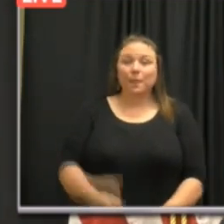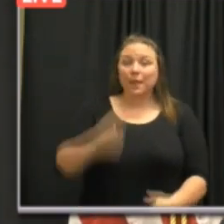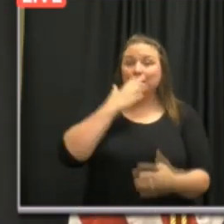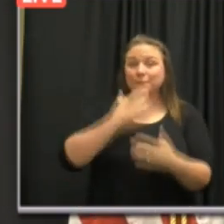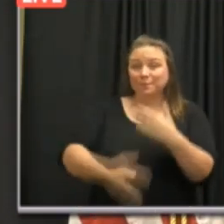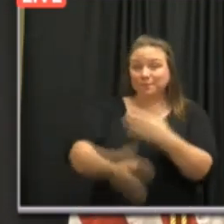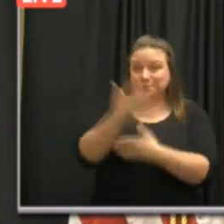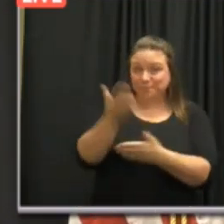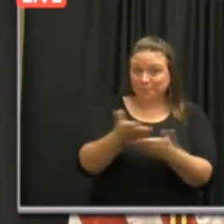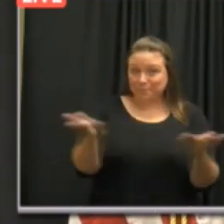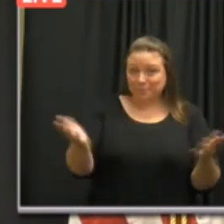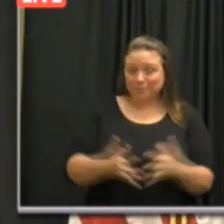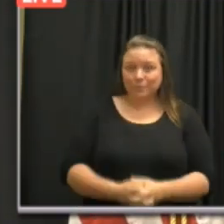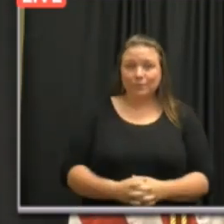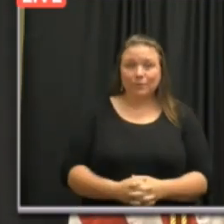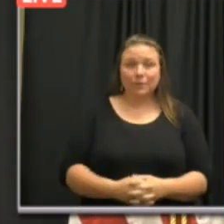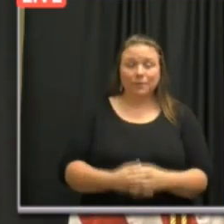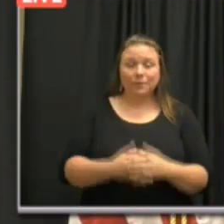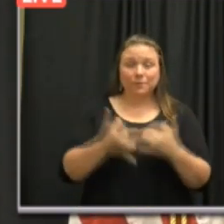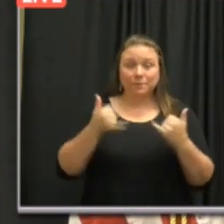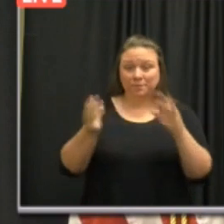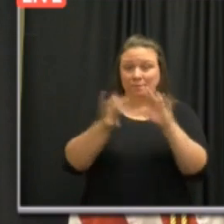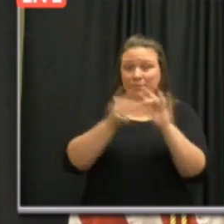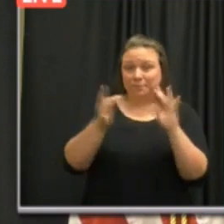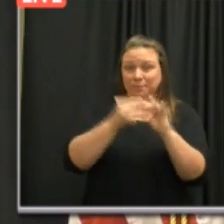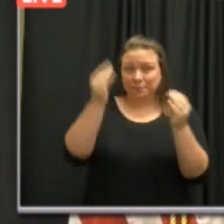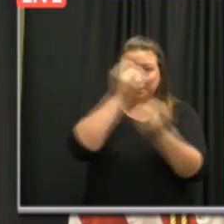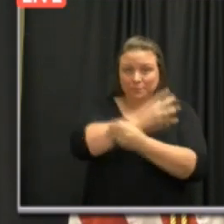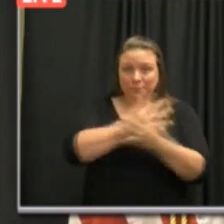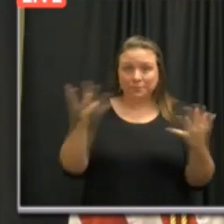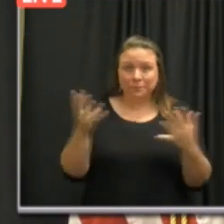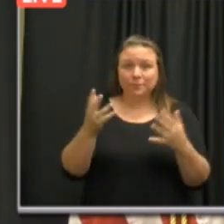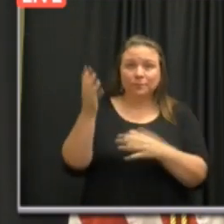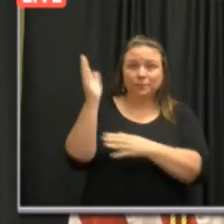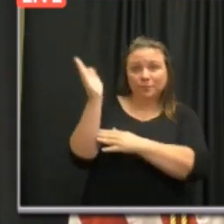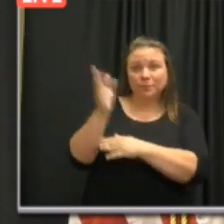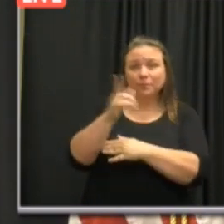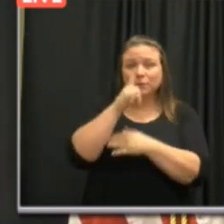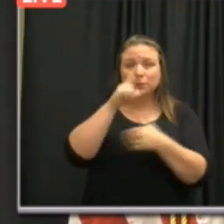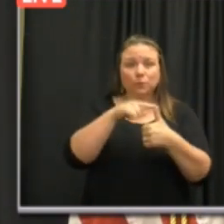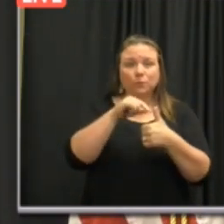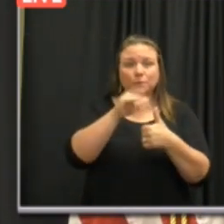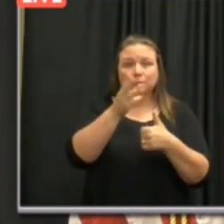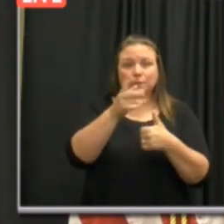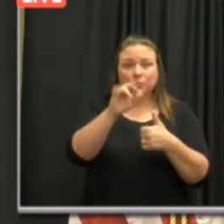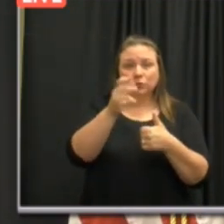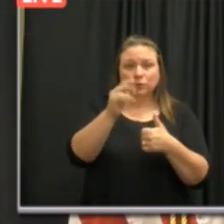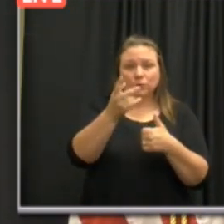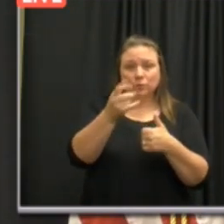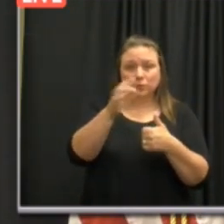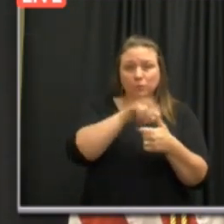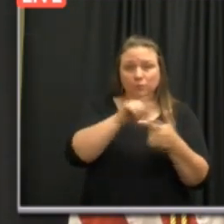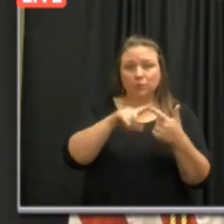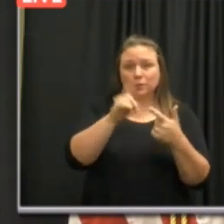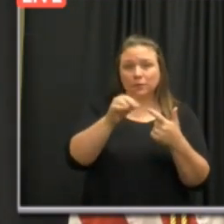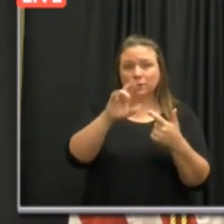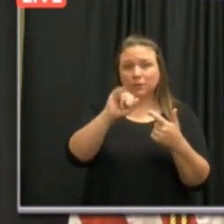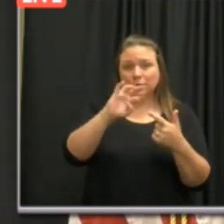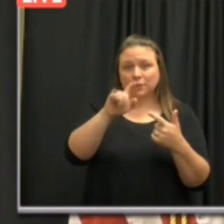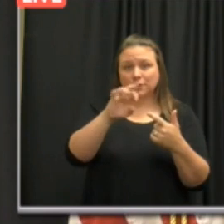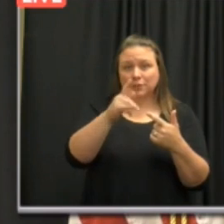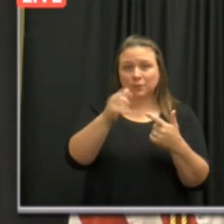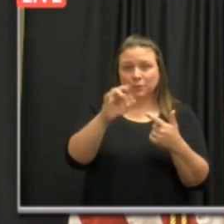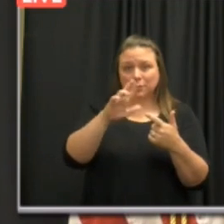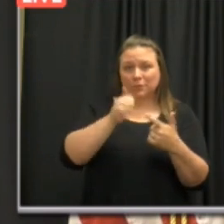Good morning, everyone. We'll begin today's COVID-19 press briefing with Mayor John Cooper, followed by Dr. Alex Jahangir, Chair